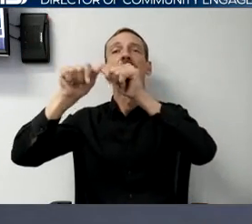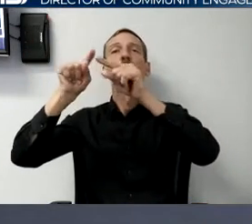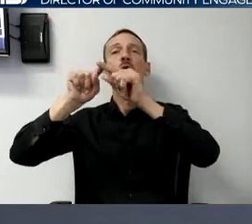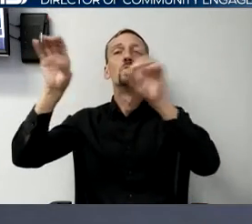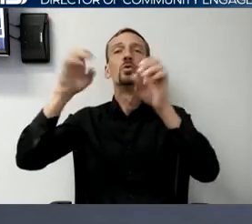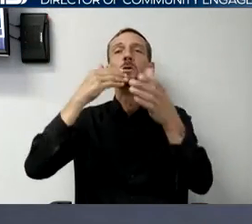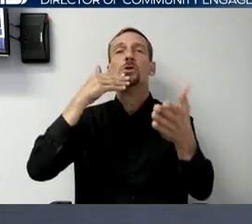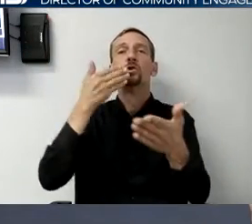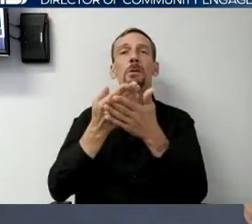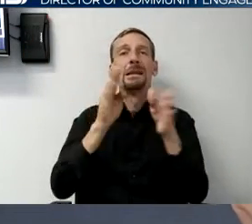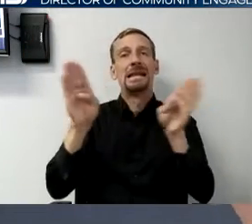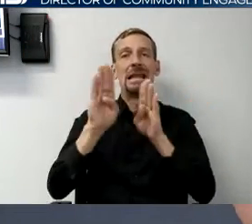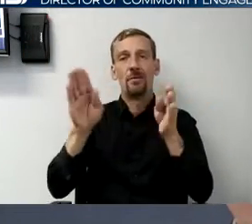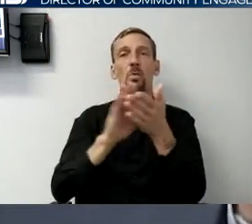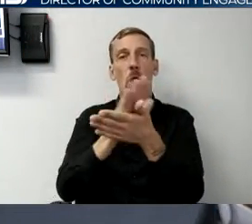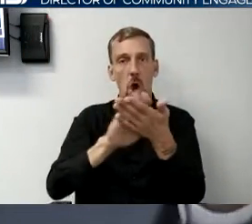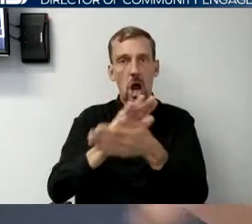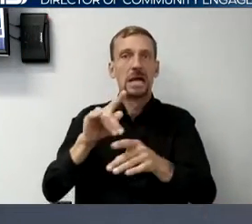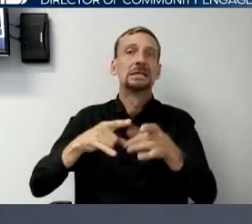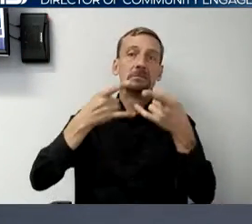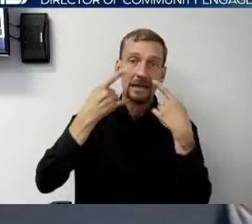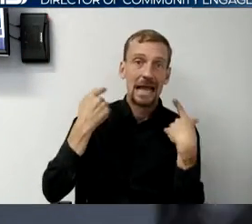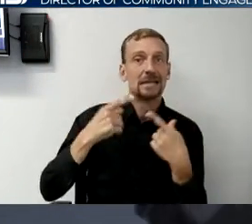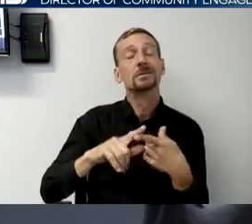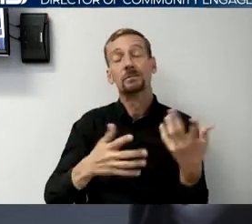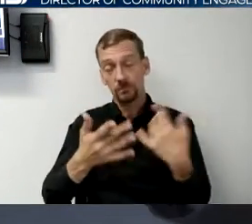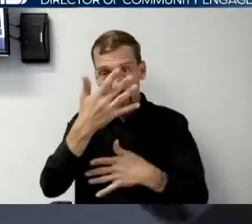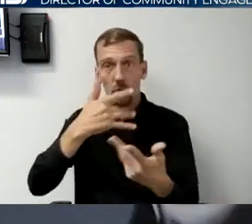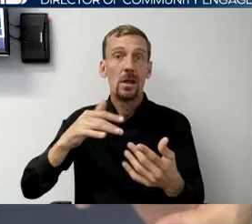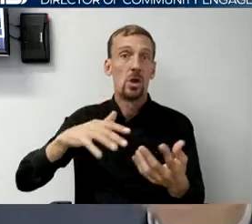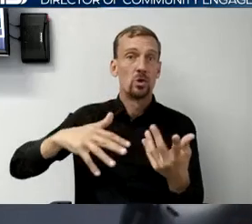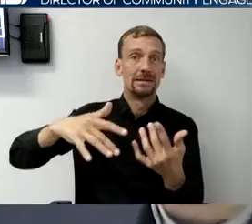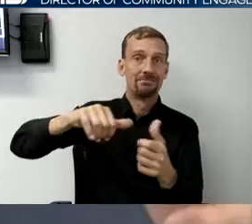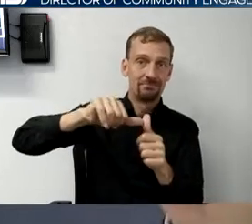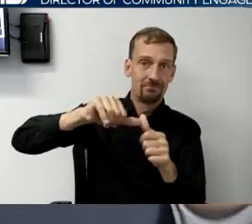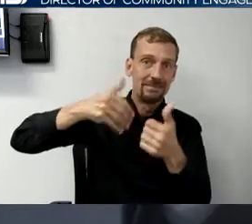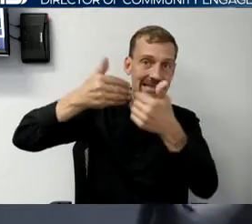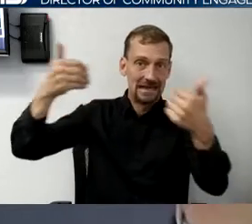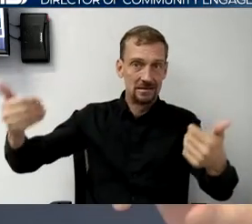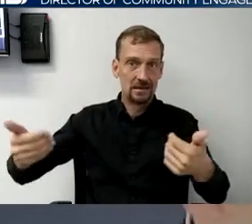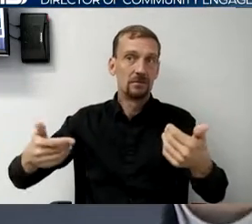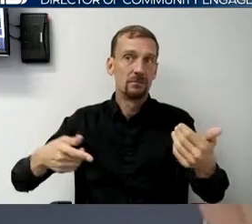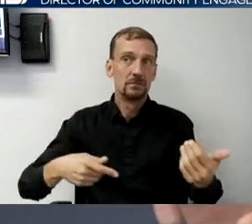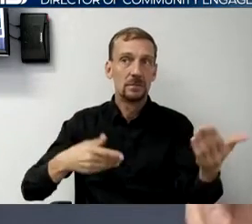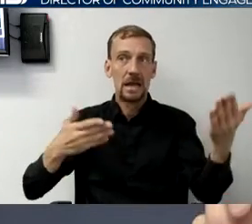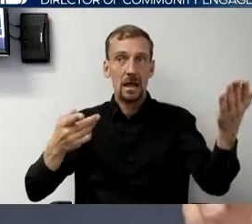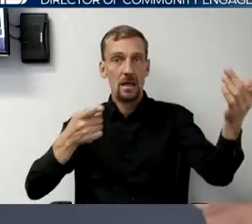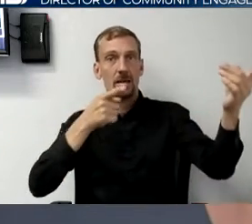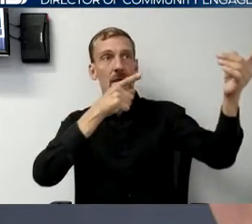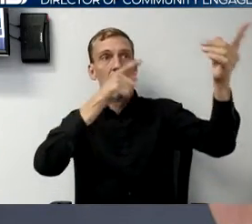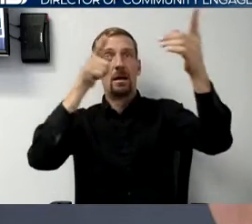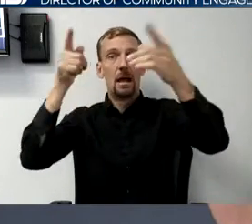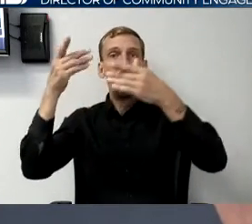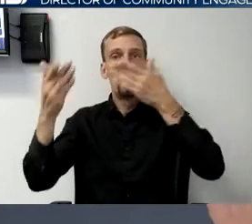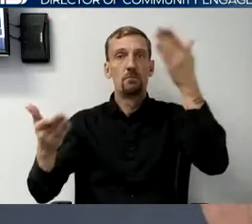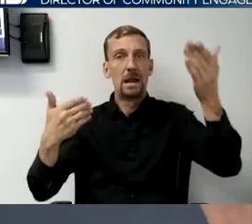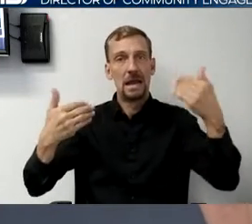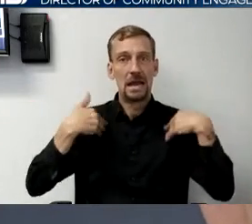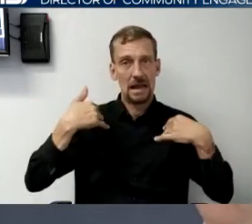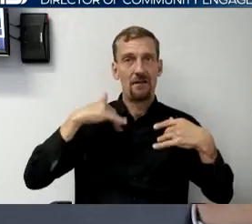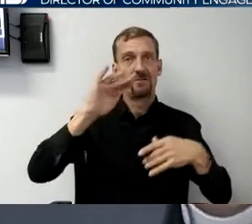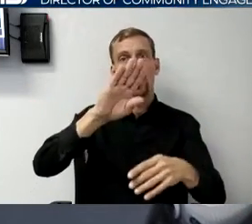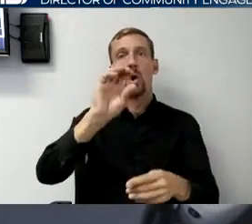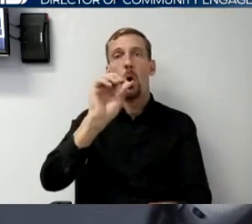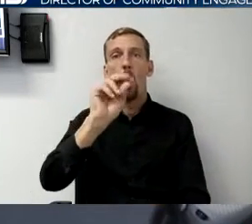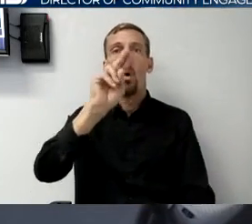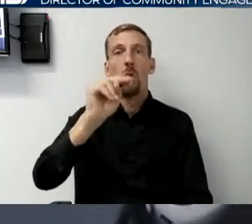good behaviors, and they don't, they might have another social bubble of just their friends, but again,